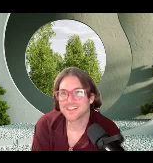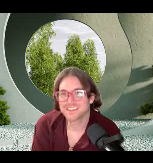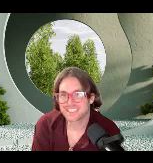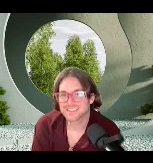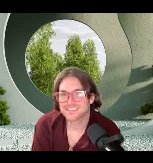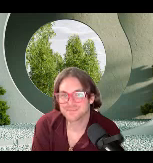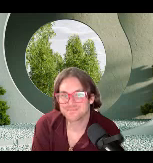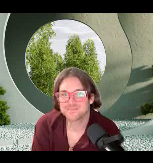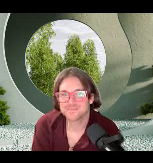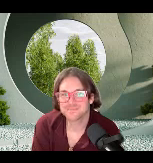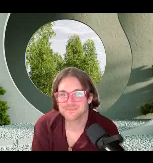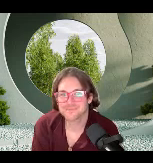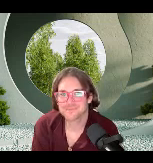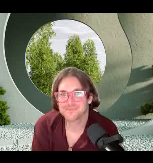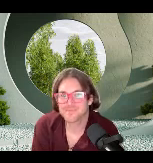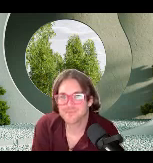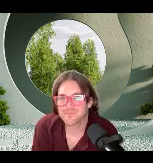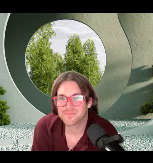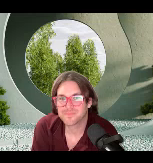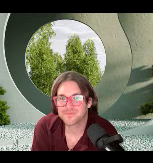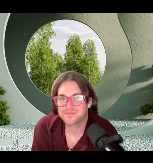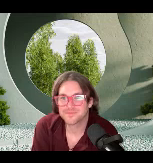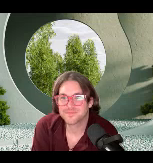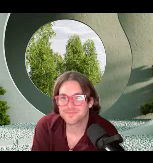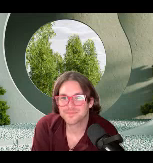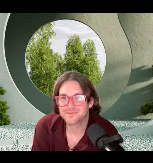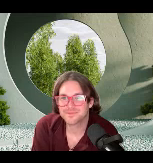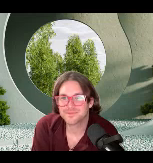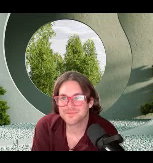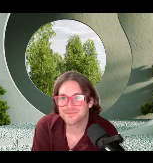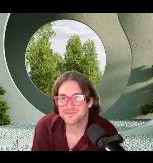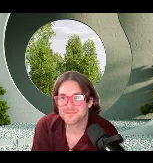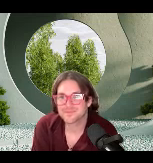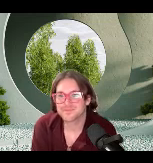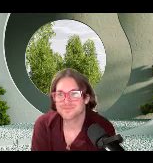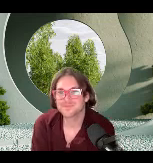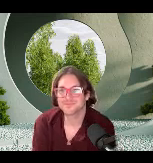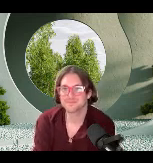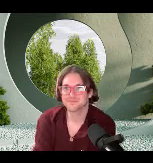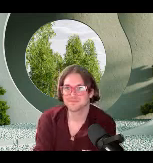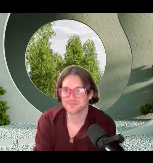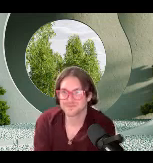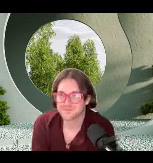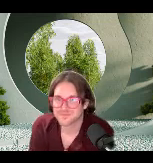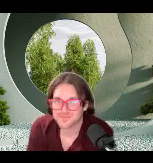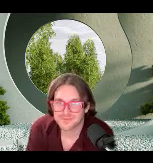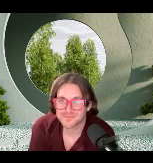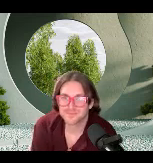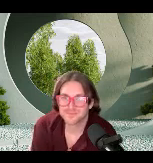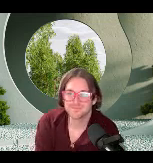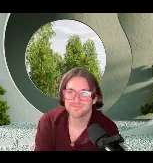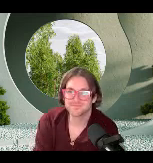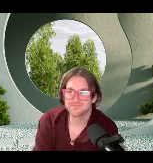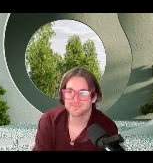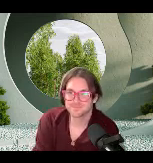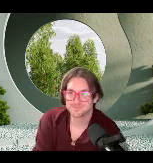description. Okay, yes. So I'm going to go to the next slide where we're going to look at this a little closer. So the first thing that, well, actually, I'm going to go back one.